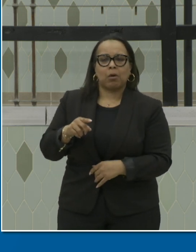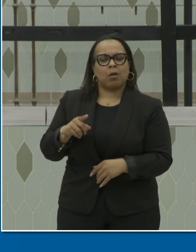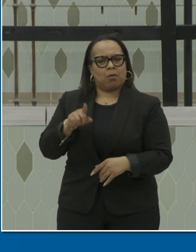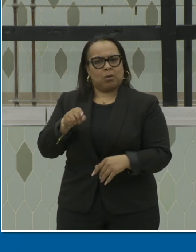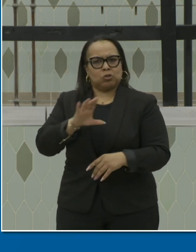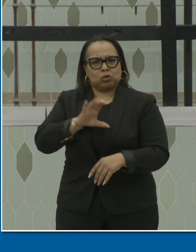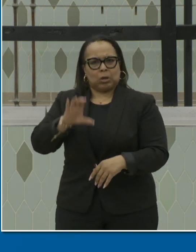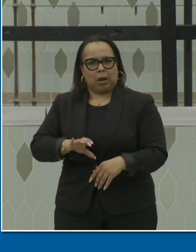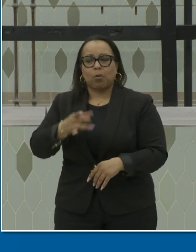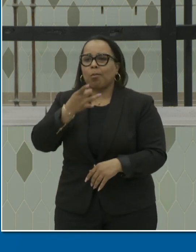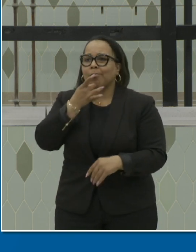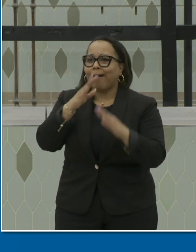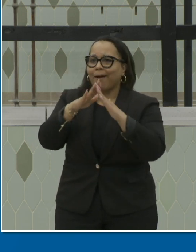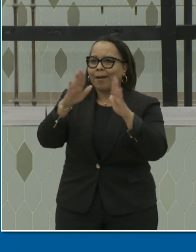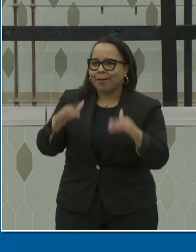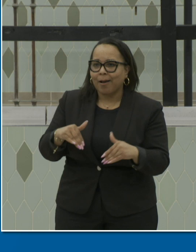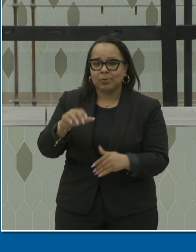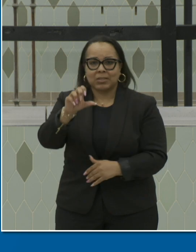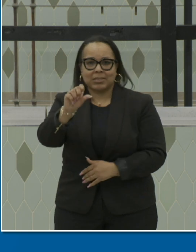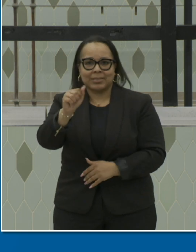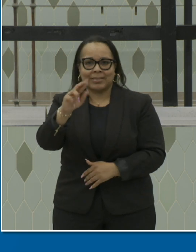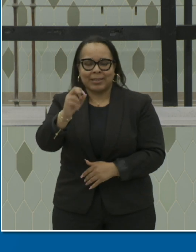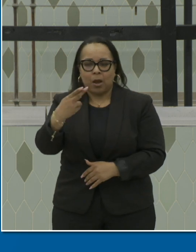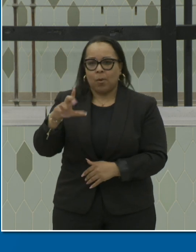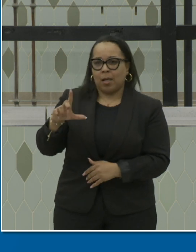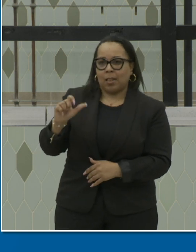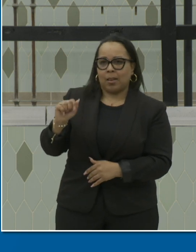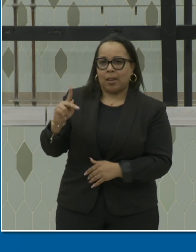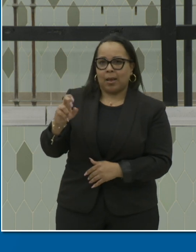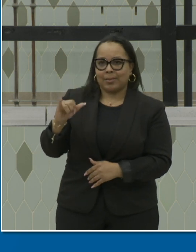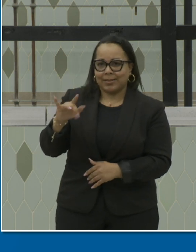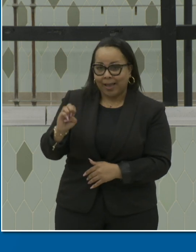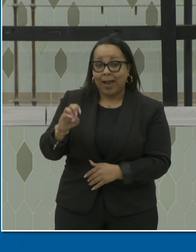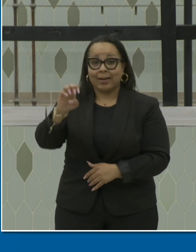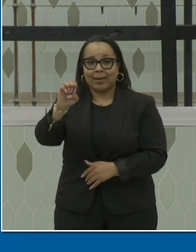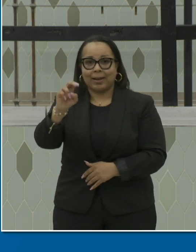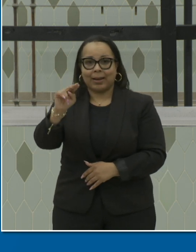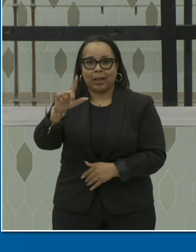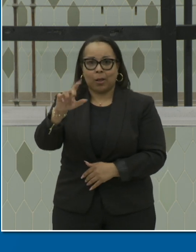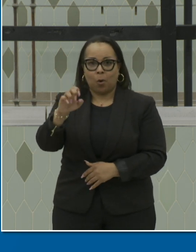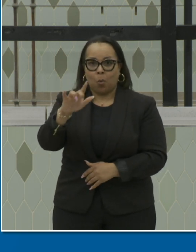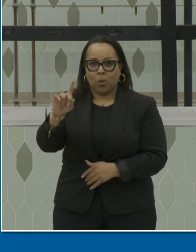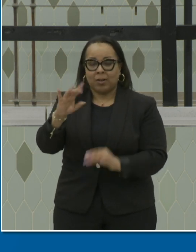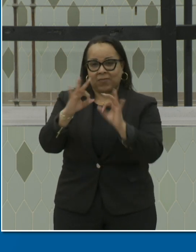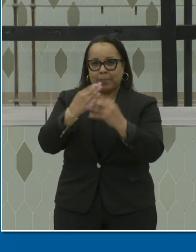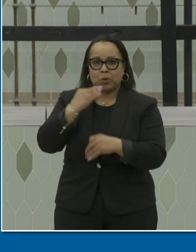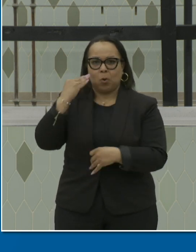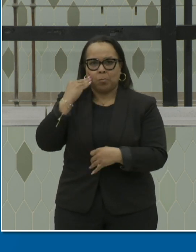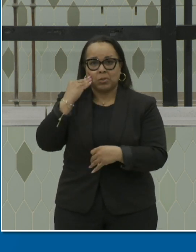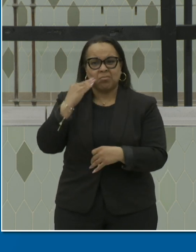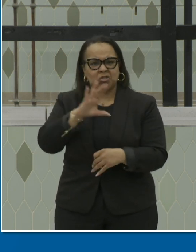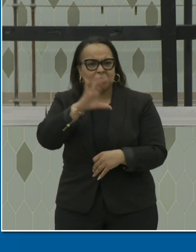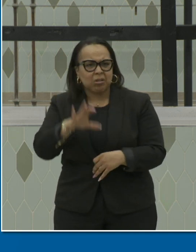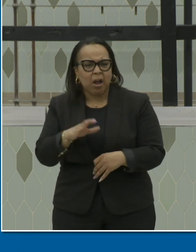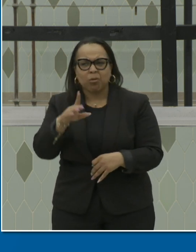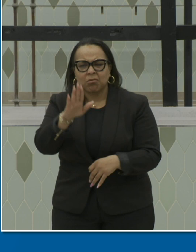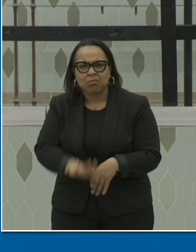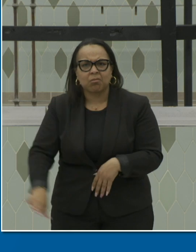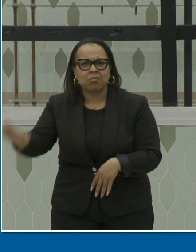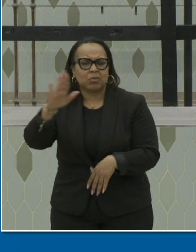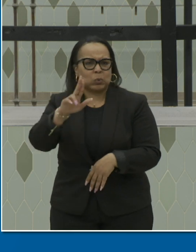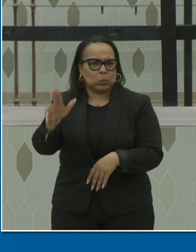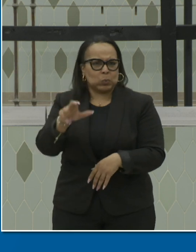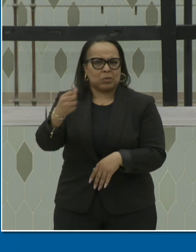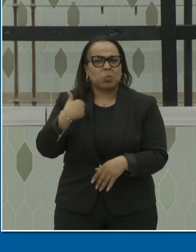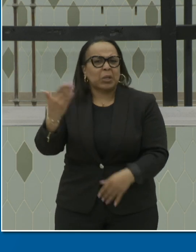at the Chicago Lighthouse, Sarah's of Lakeside, and Inglewood Family Homes. In Chicago and around the nation, we